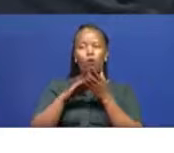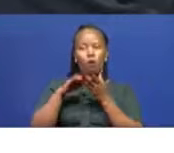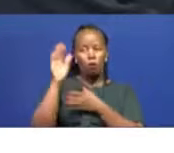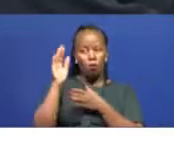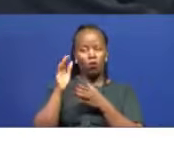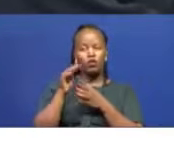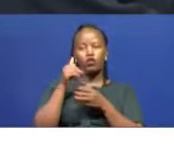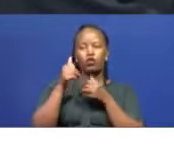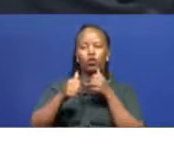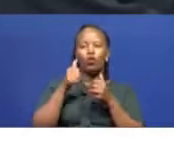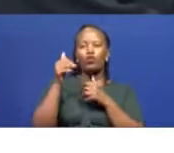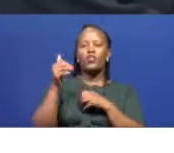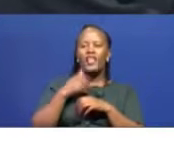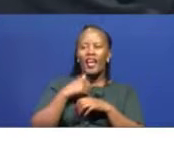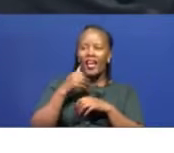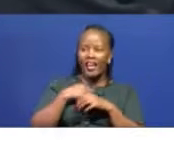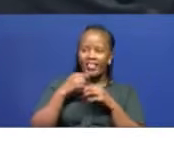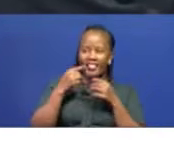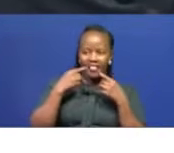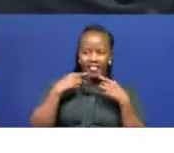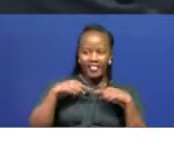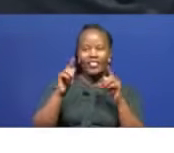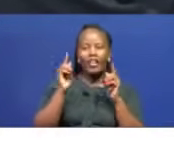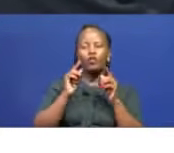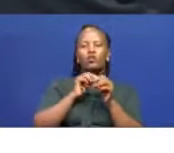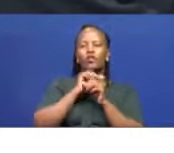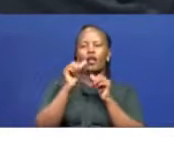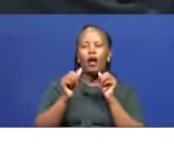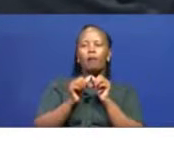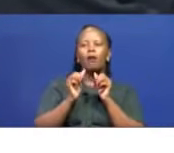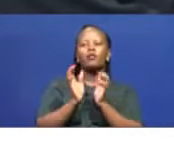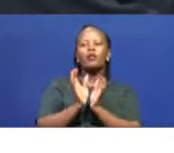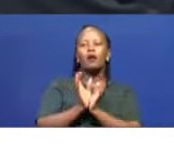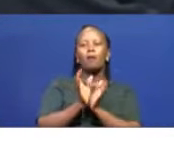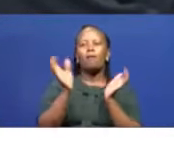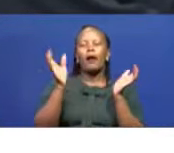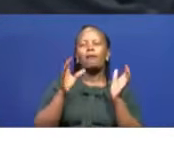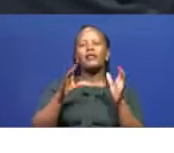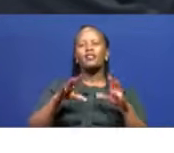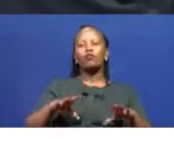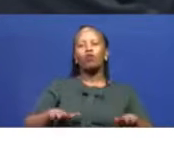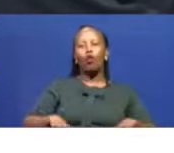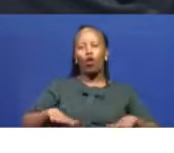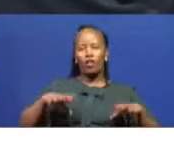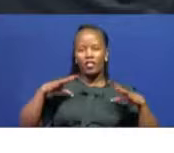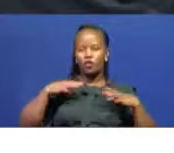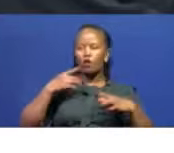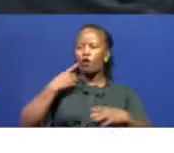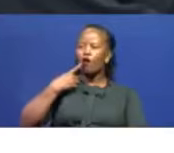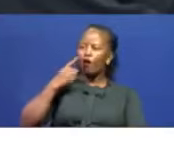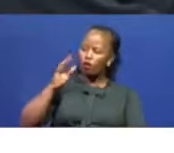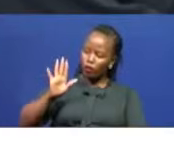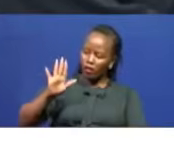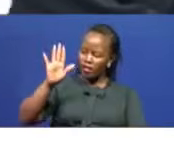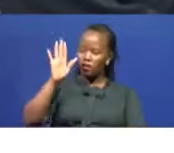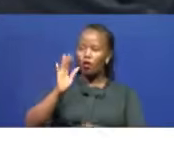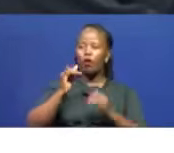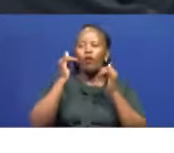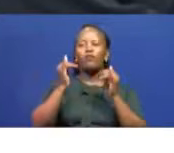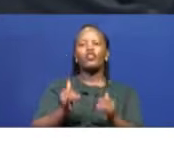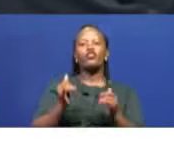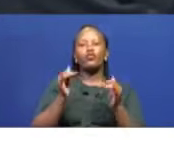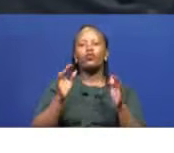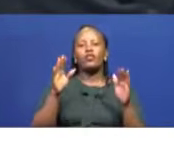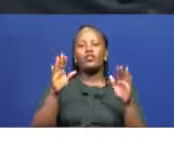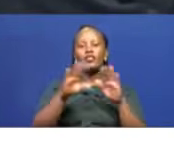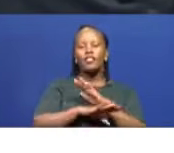an immediate declaration of a public holiday for the swearing-in of a new Deputy President, left a